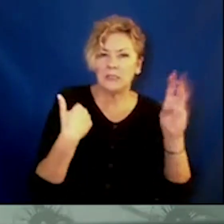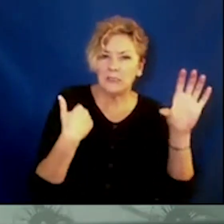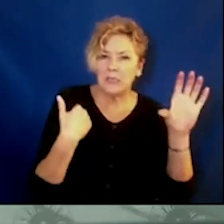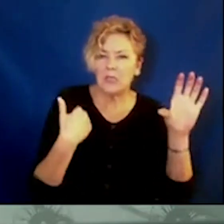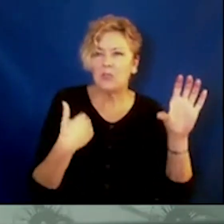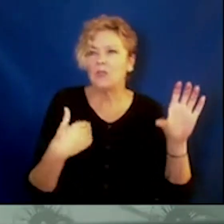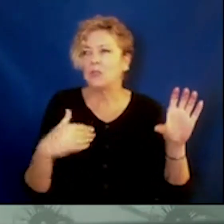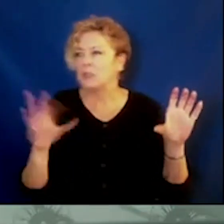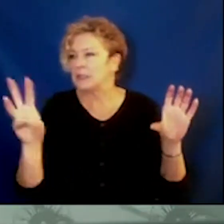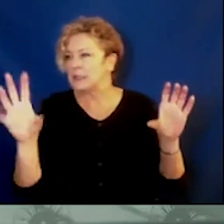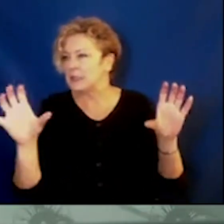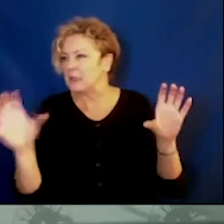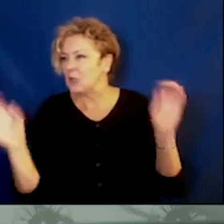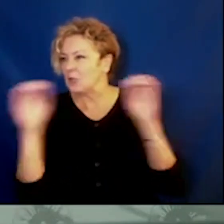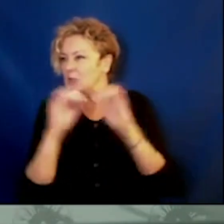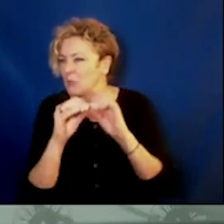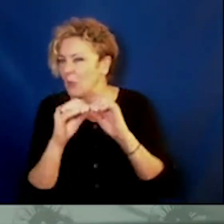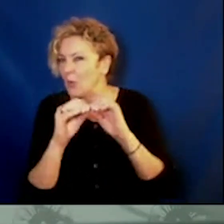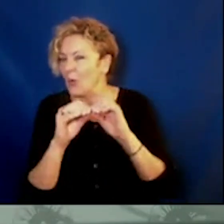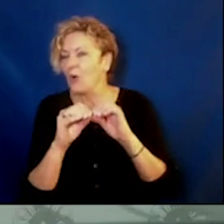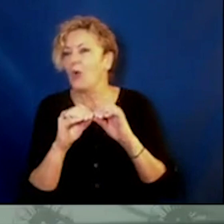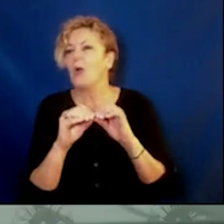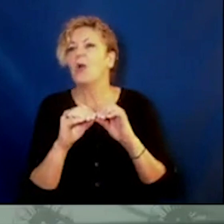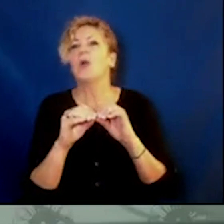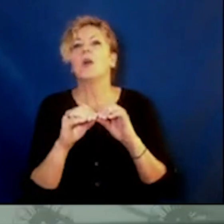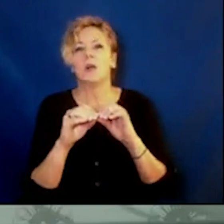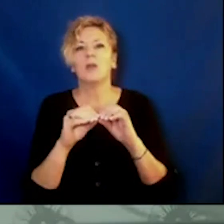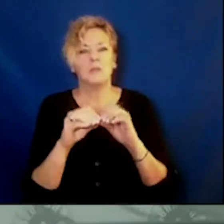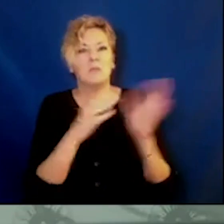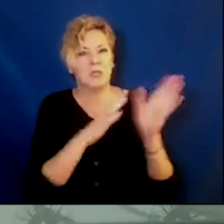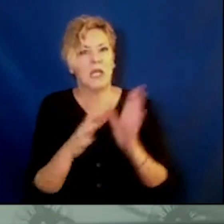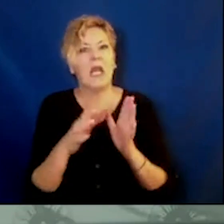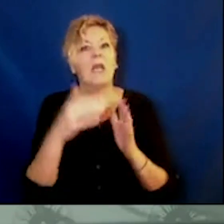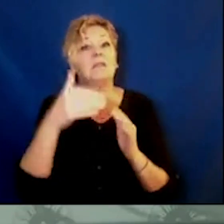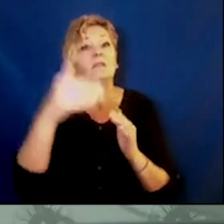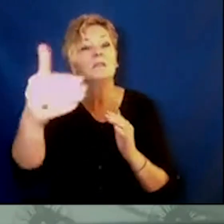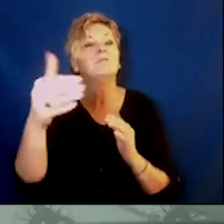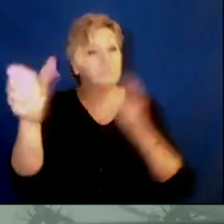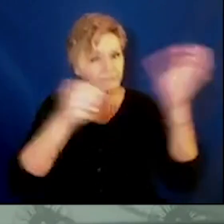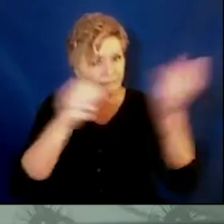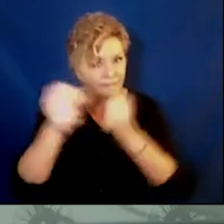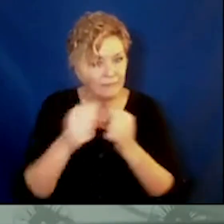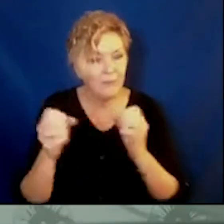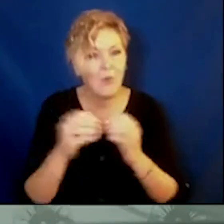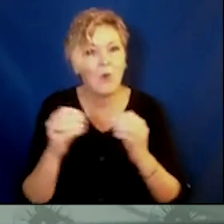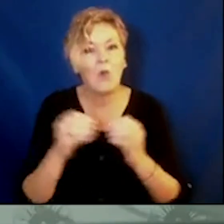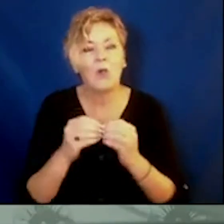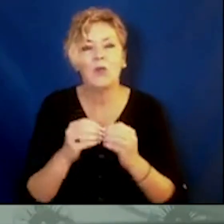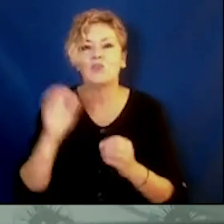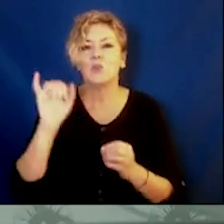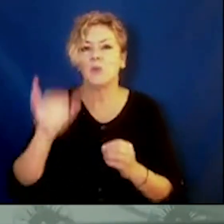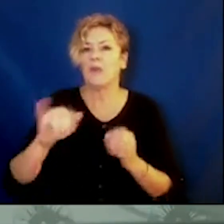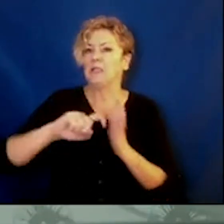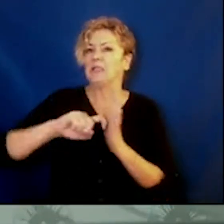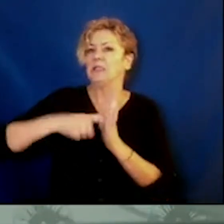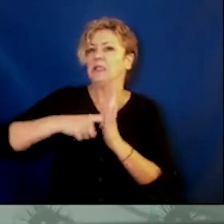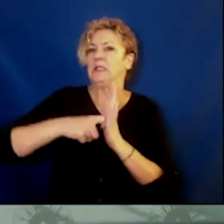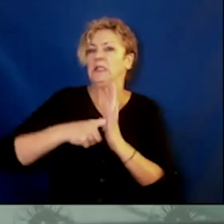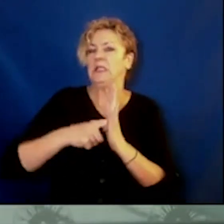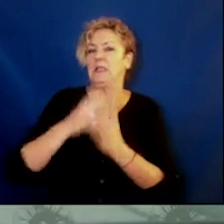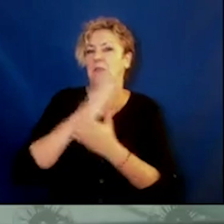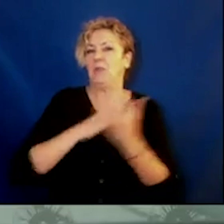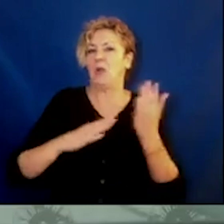500 and 600 people have been doing this work since the beginning of the pandemic. Many of them have other jobs, and so one of the reasons we're building